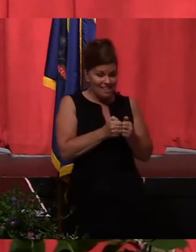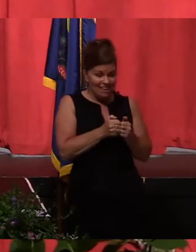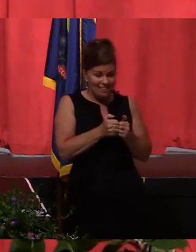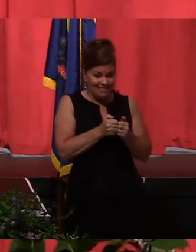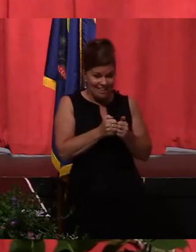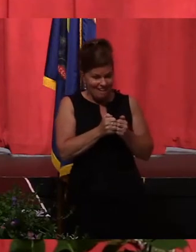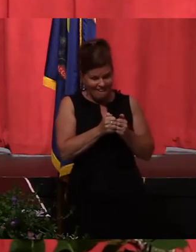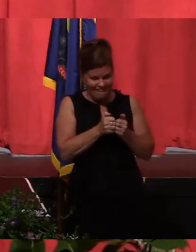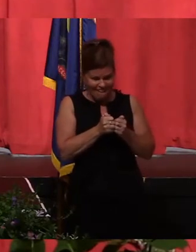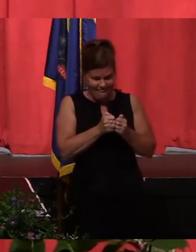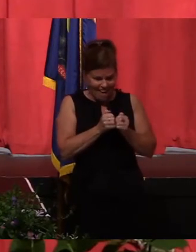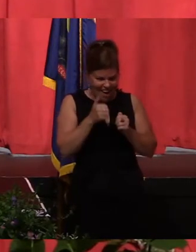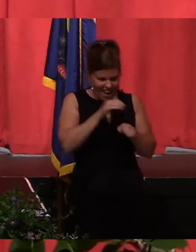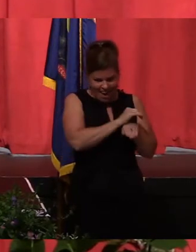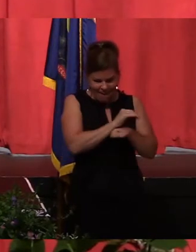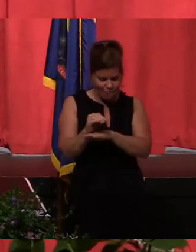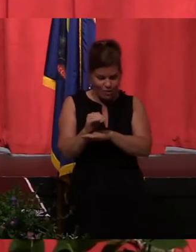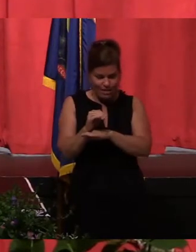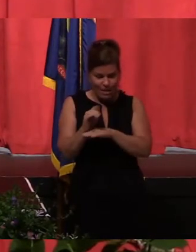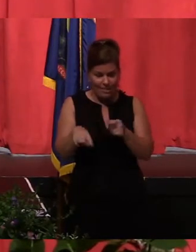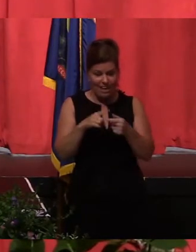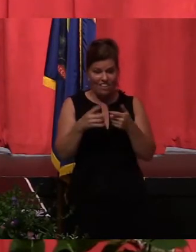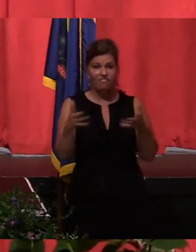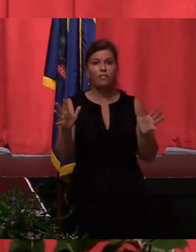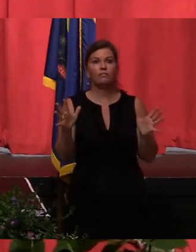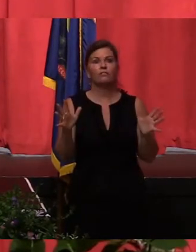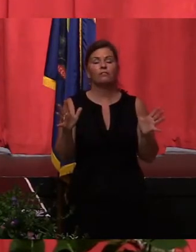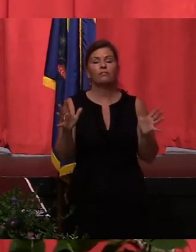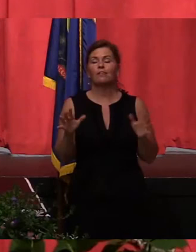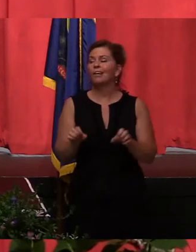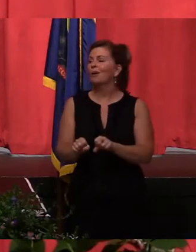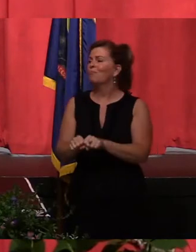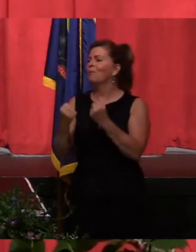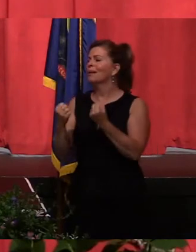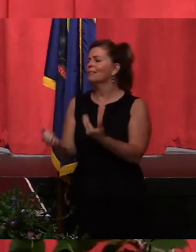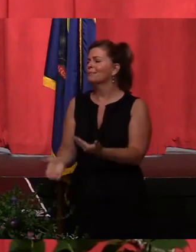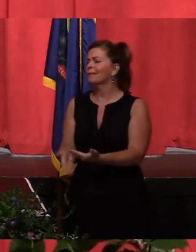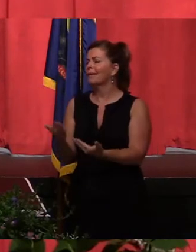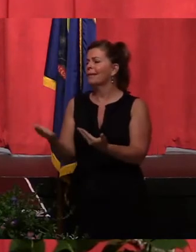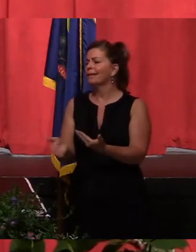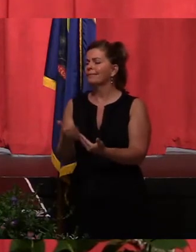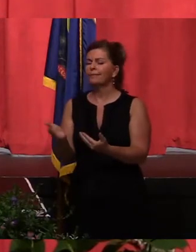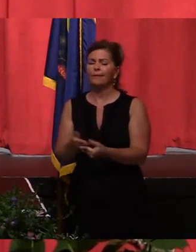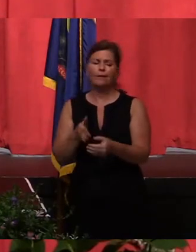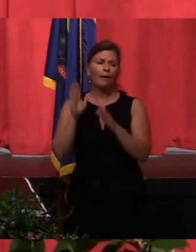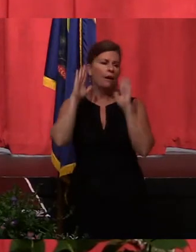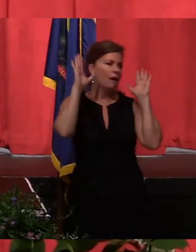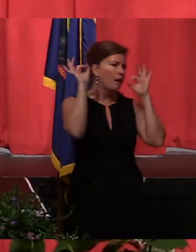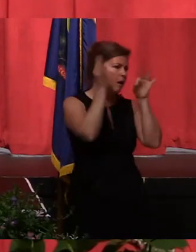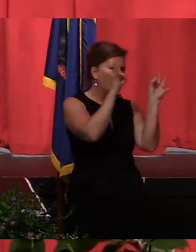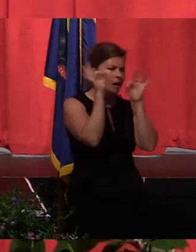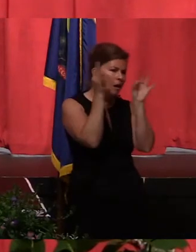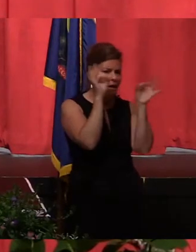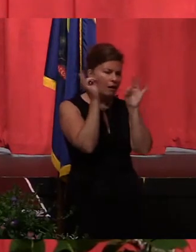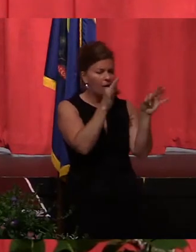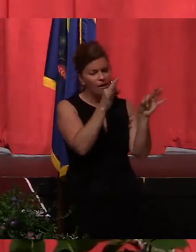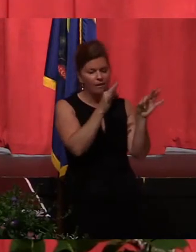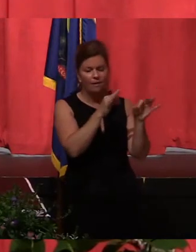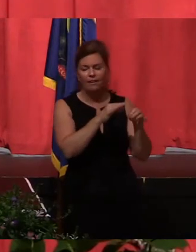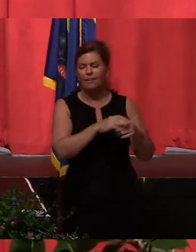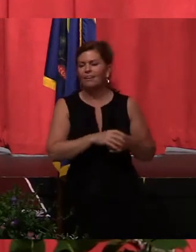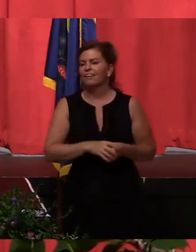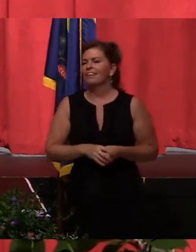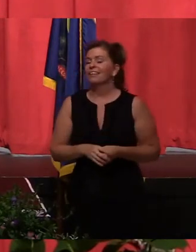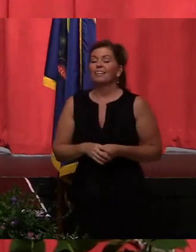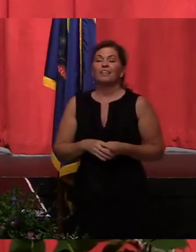days, and then just didn't, when breakups were as easy as our fleeting attention span. Before joining